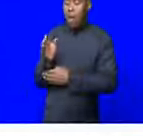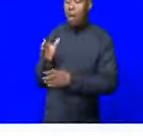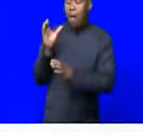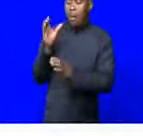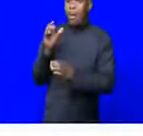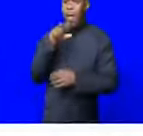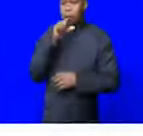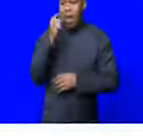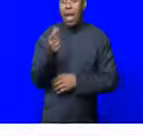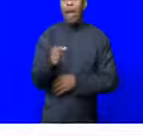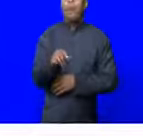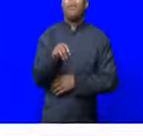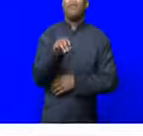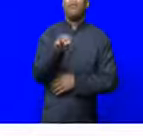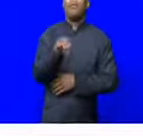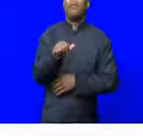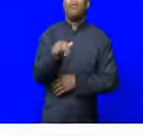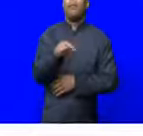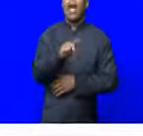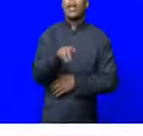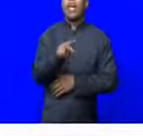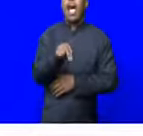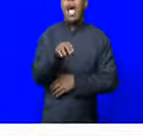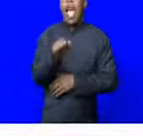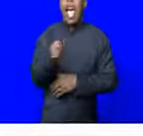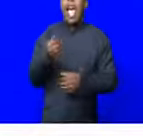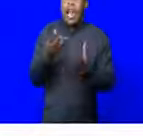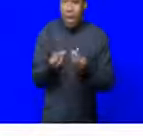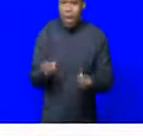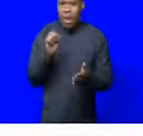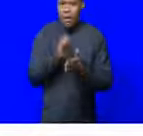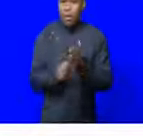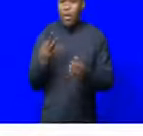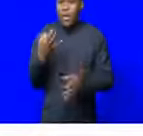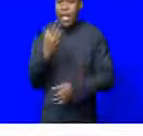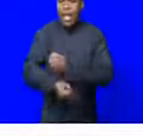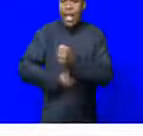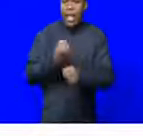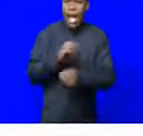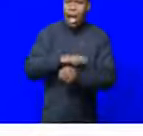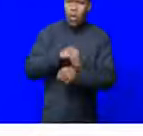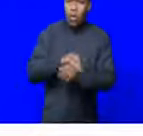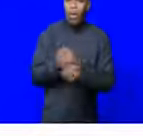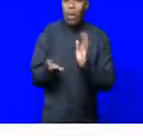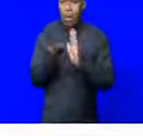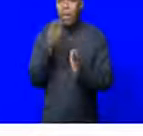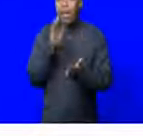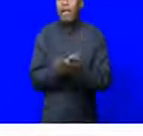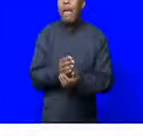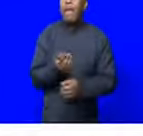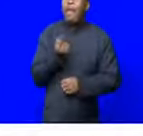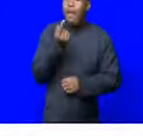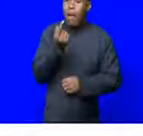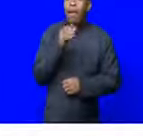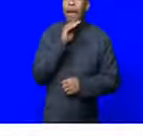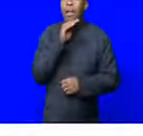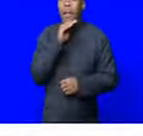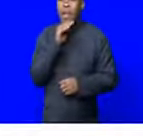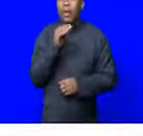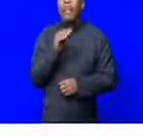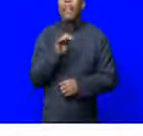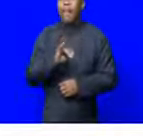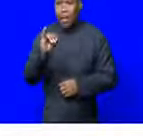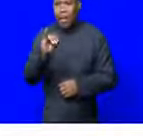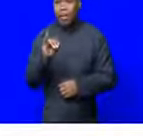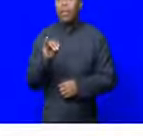11 years, and their regiment was designed to help them learn the basics of the reed dance ceremony before they